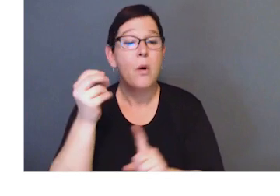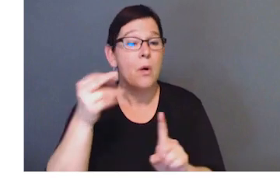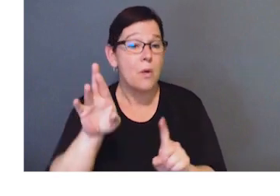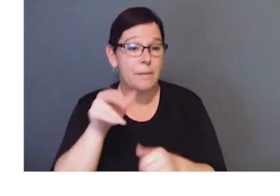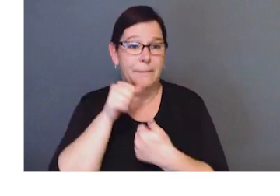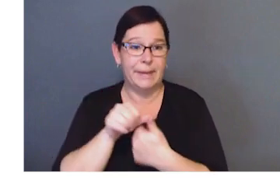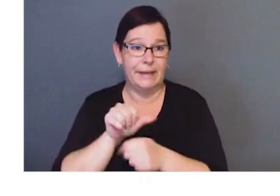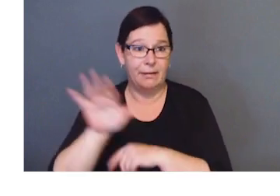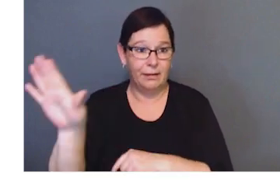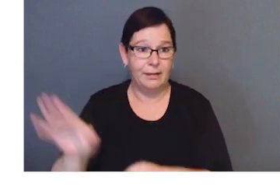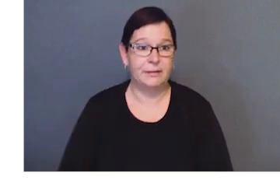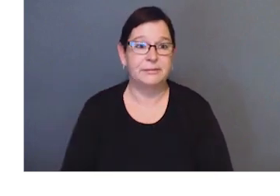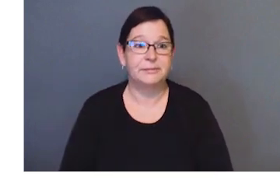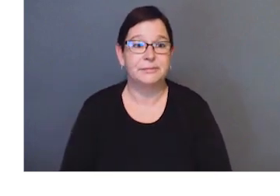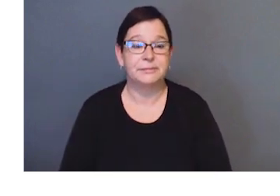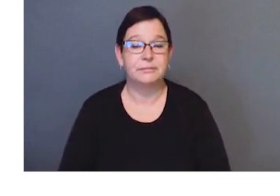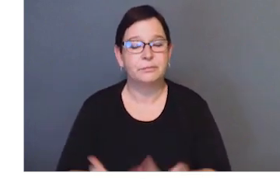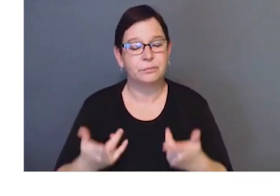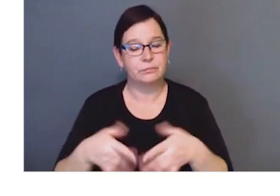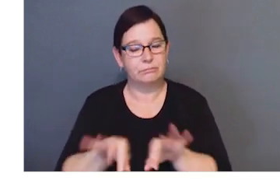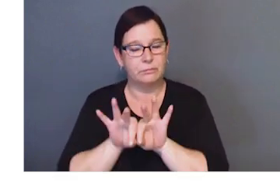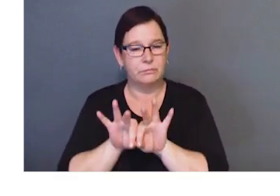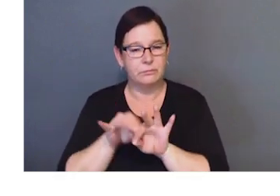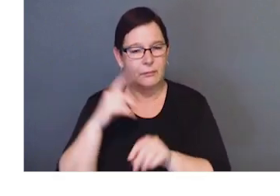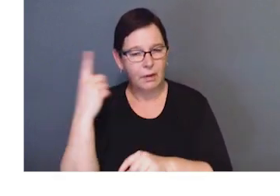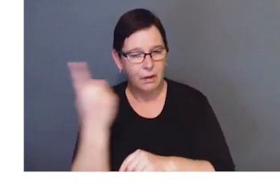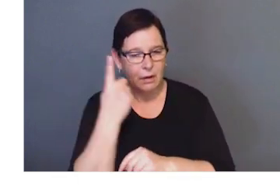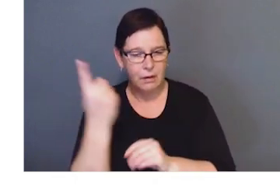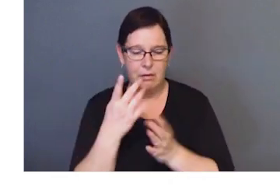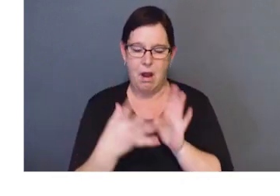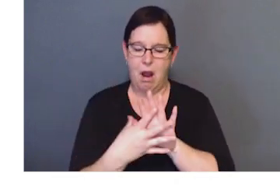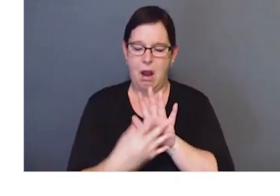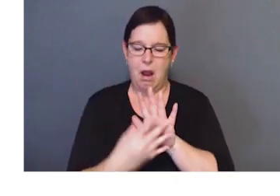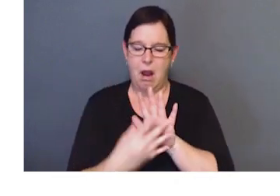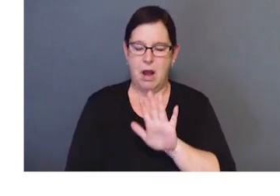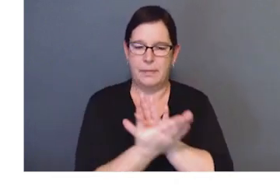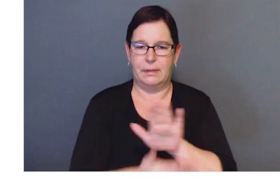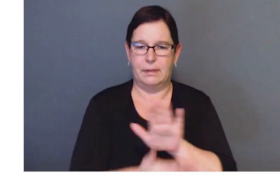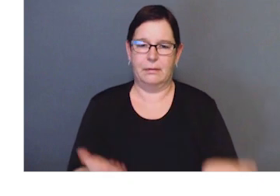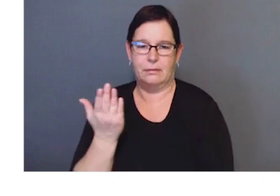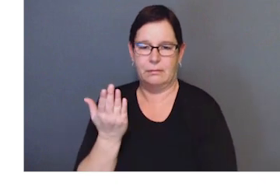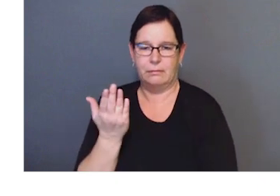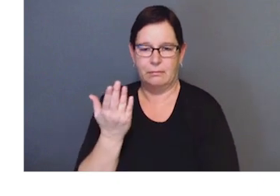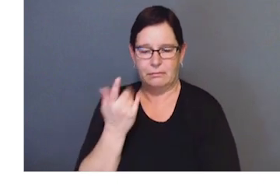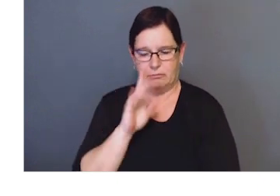Always keep a copy for your records. For more information on the Form